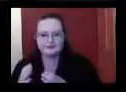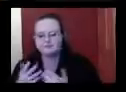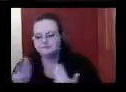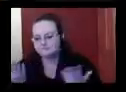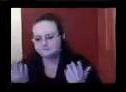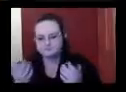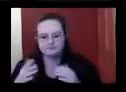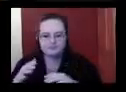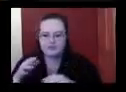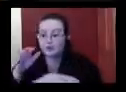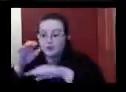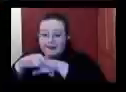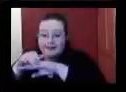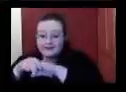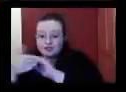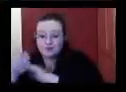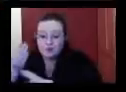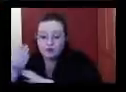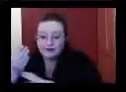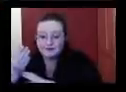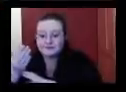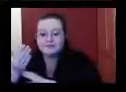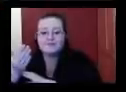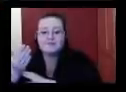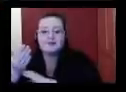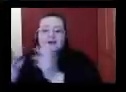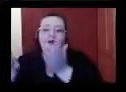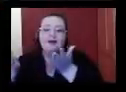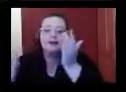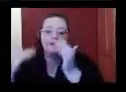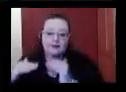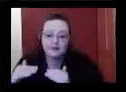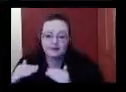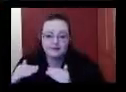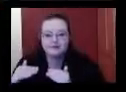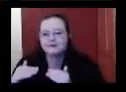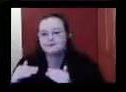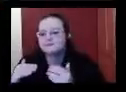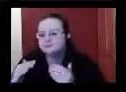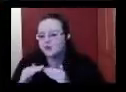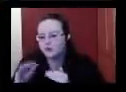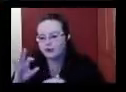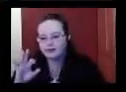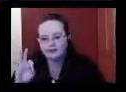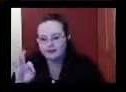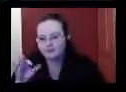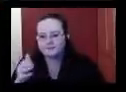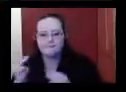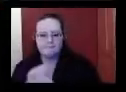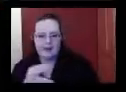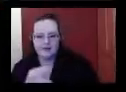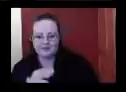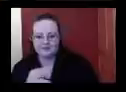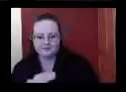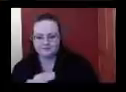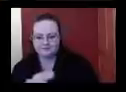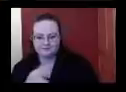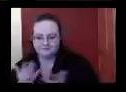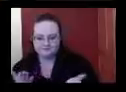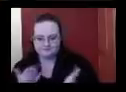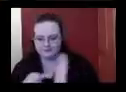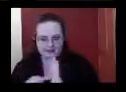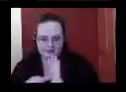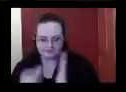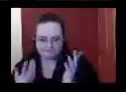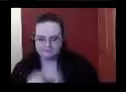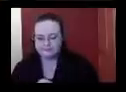he's going to do English in the morning and then followed by, let's say, grade 9 math. Within that second block